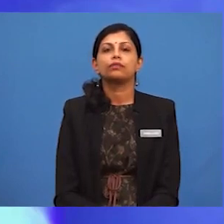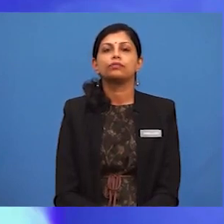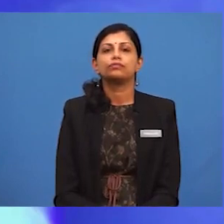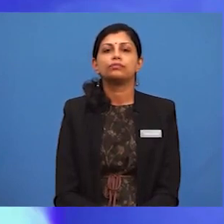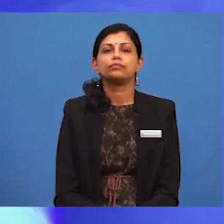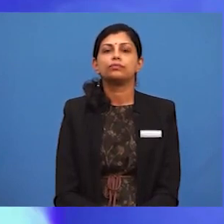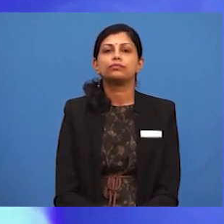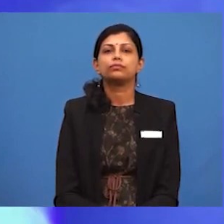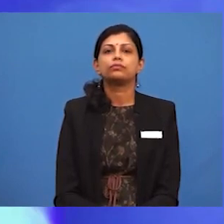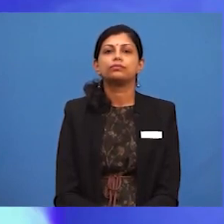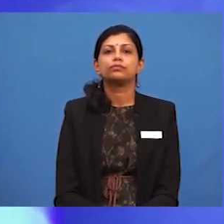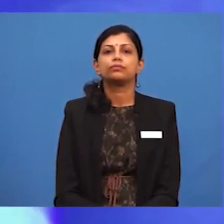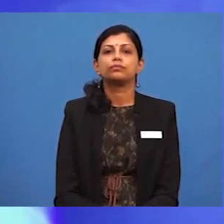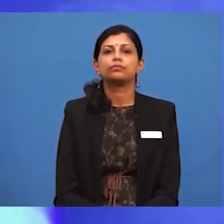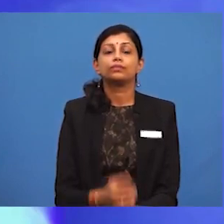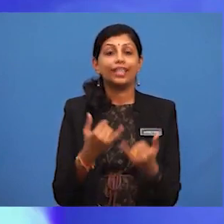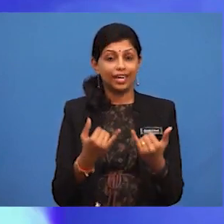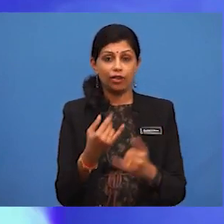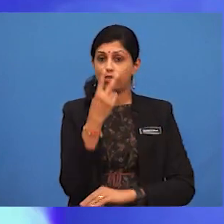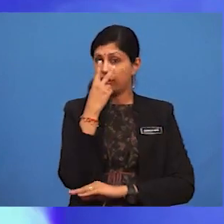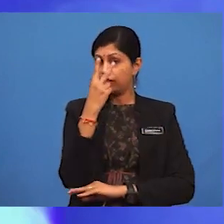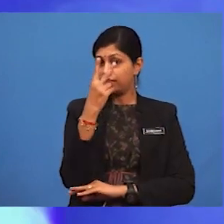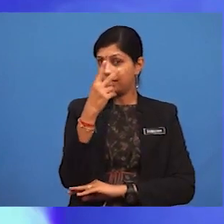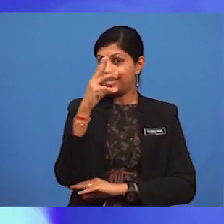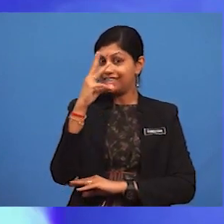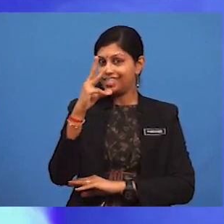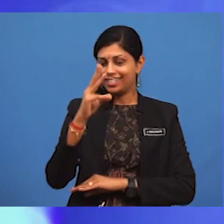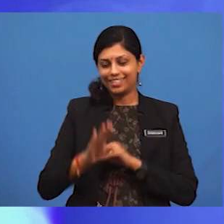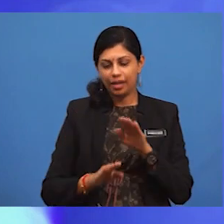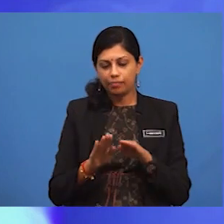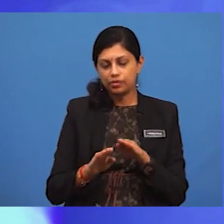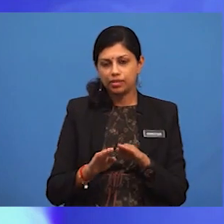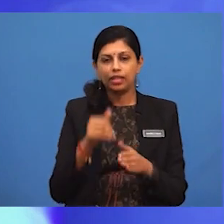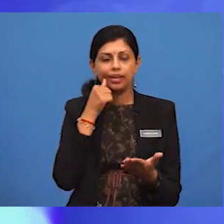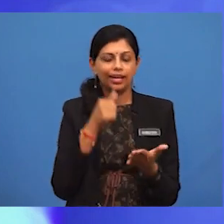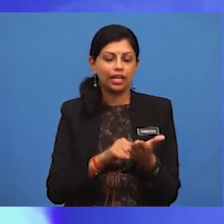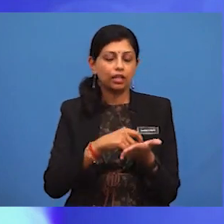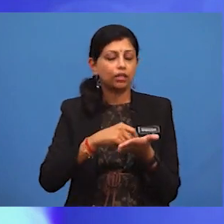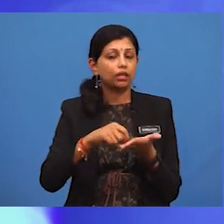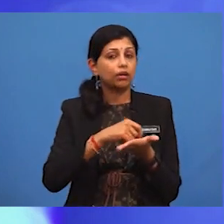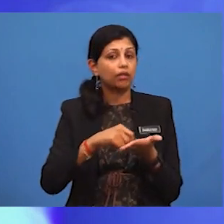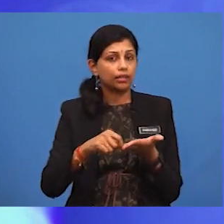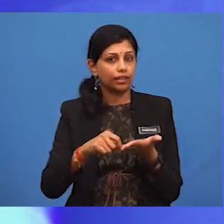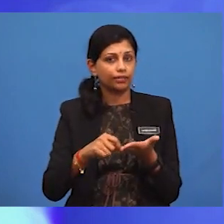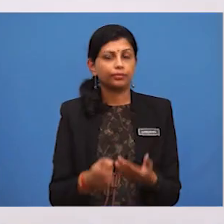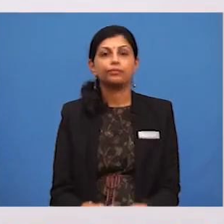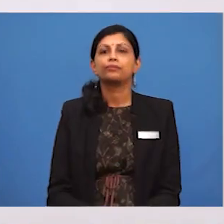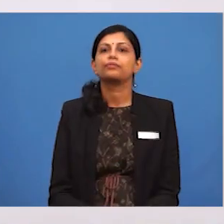Next, we are going to look at 6 steps in letter writing. What are they?